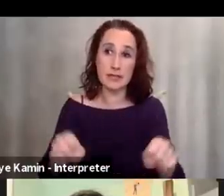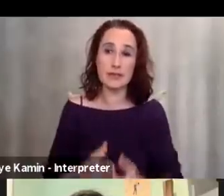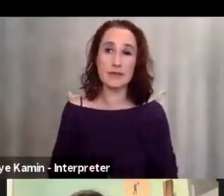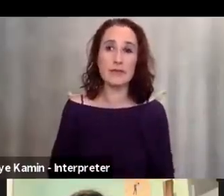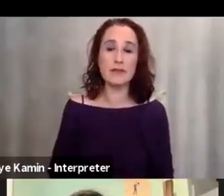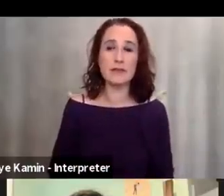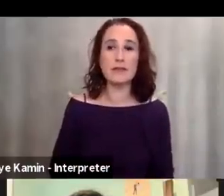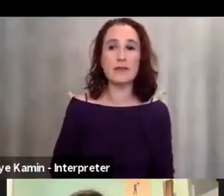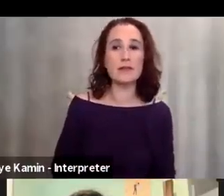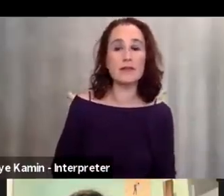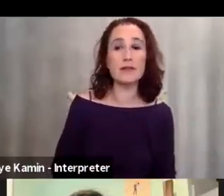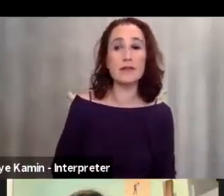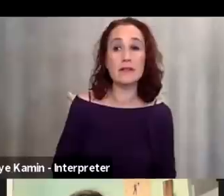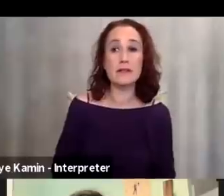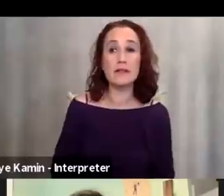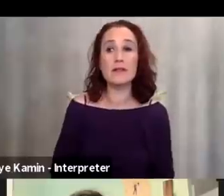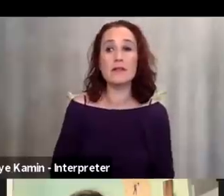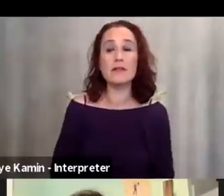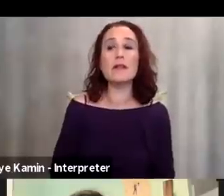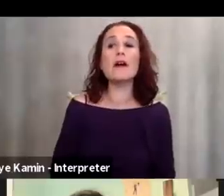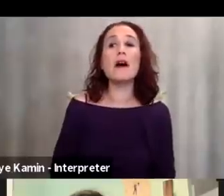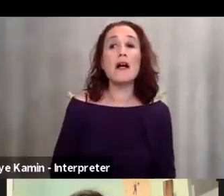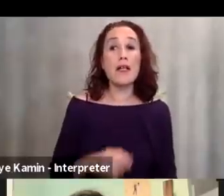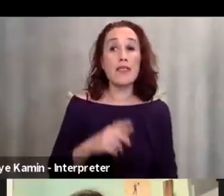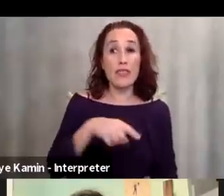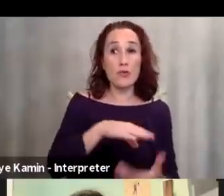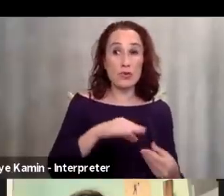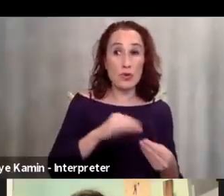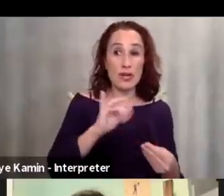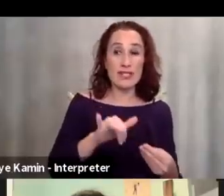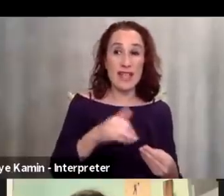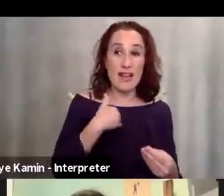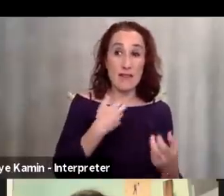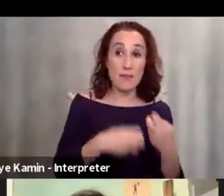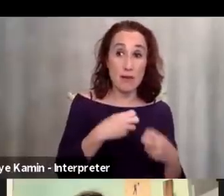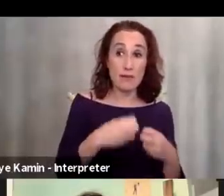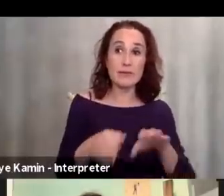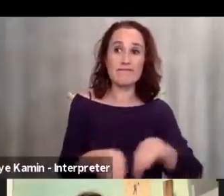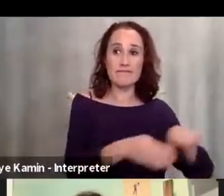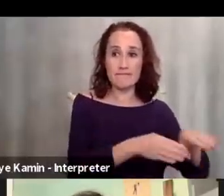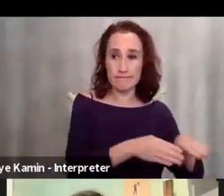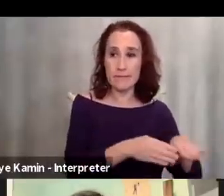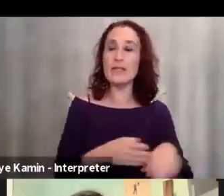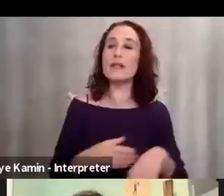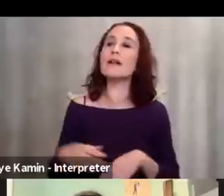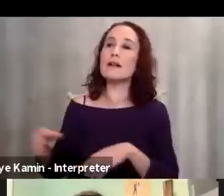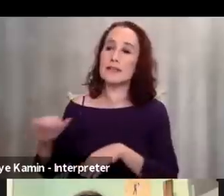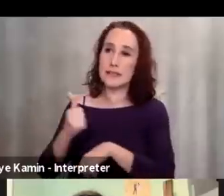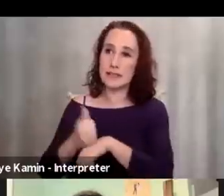do think that retiring some of those problematic stories and creating space for titles to have